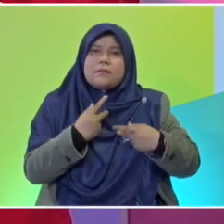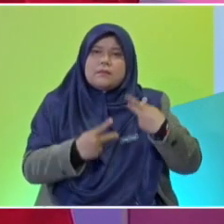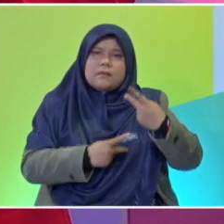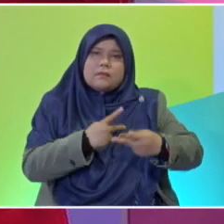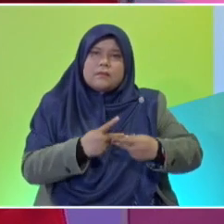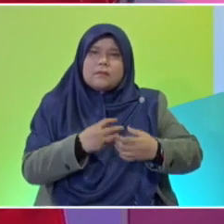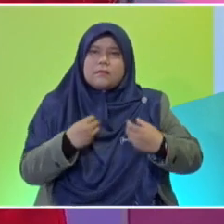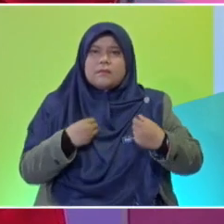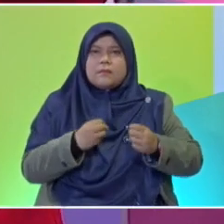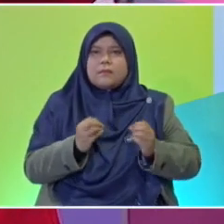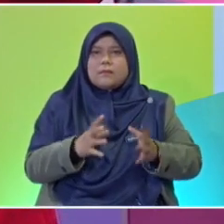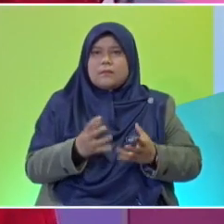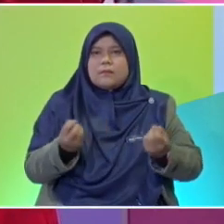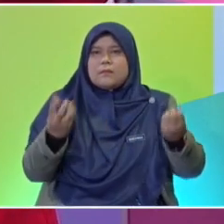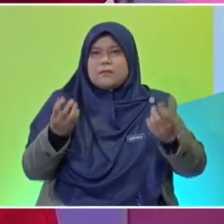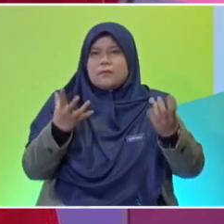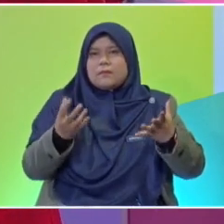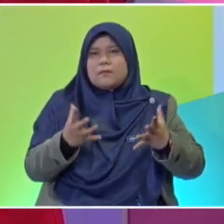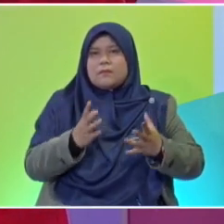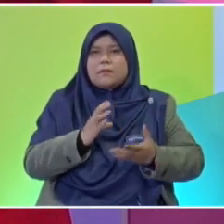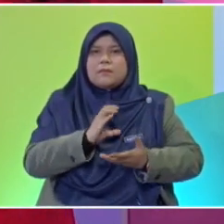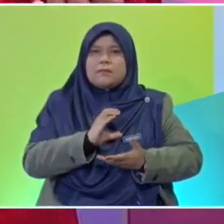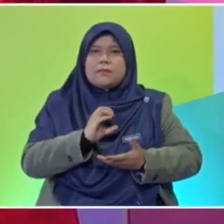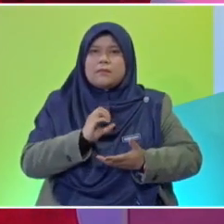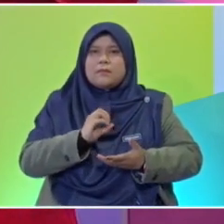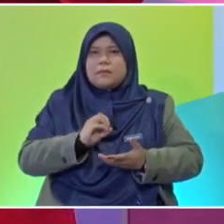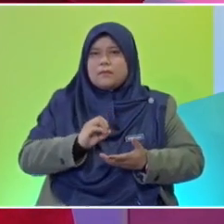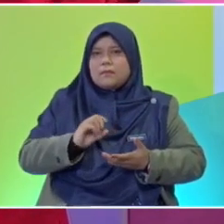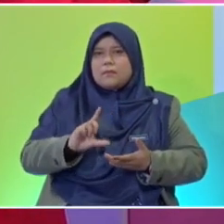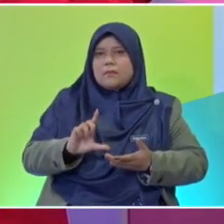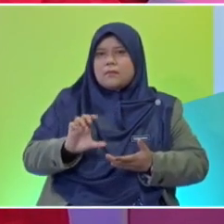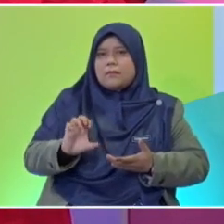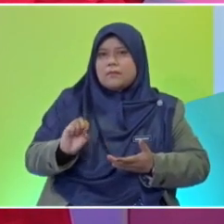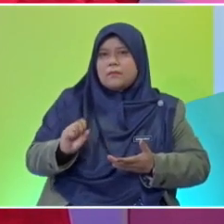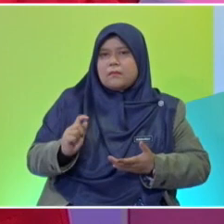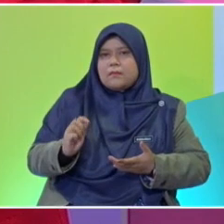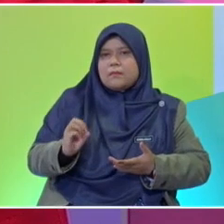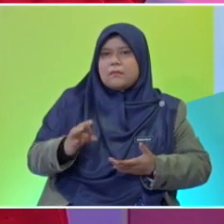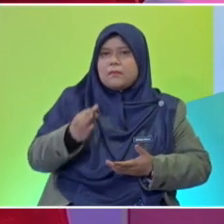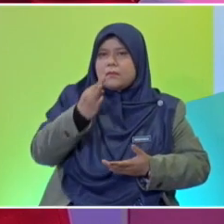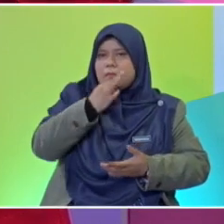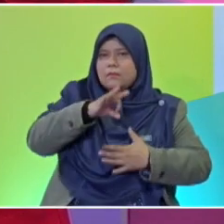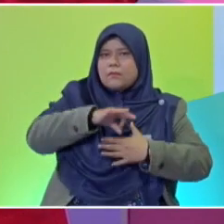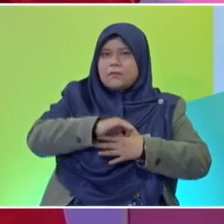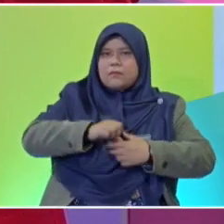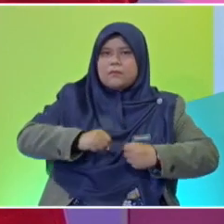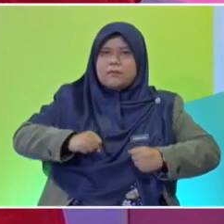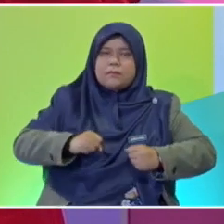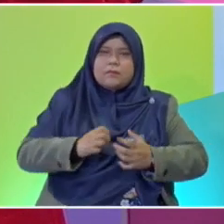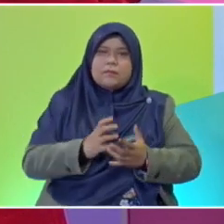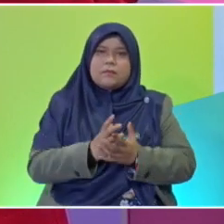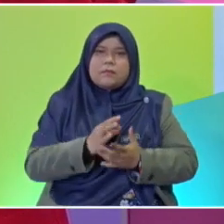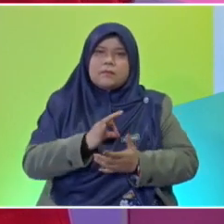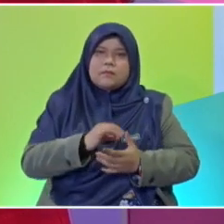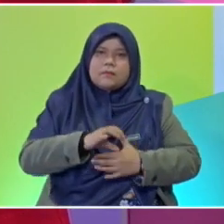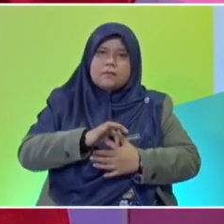enough. But when we eat too much cholesterol outside of fat food, so our